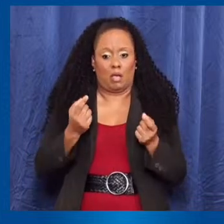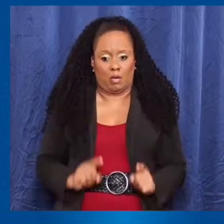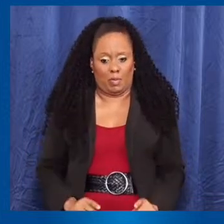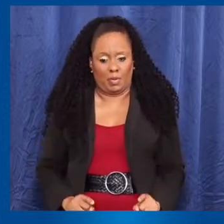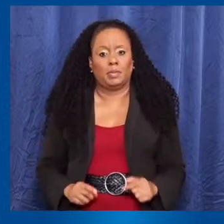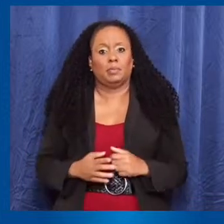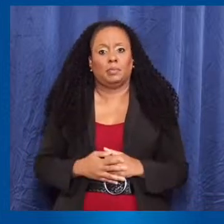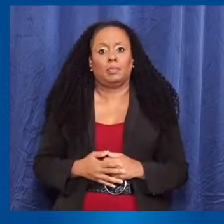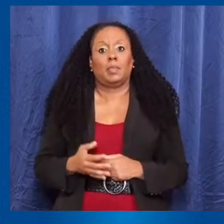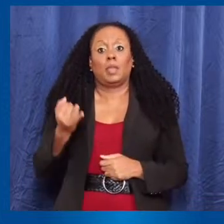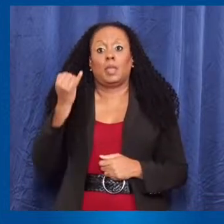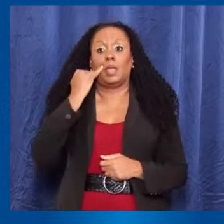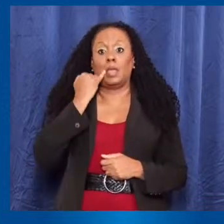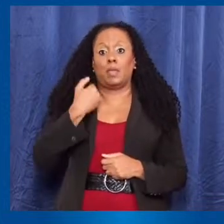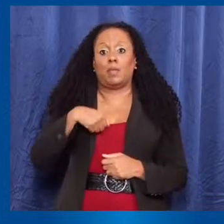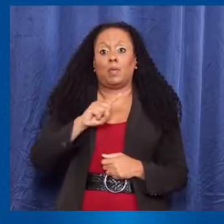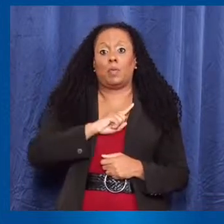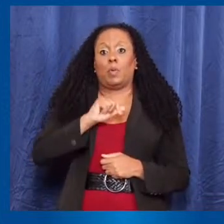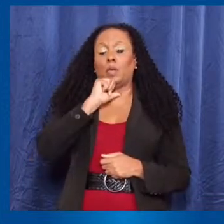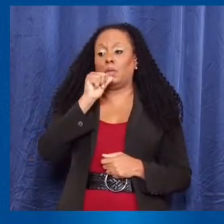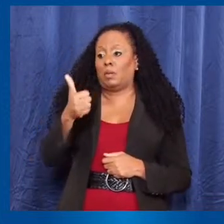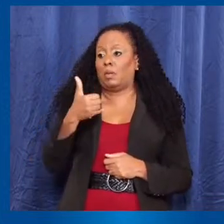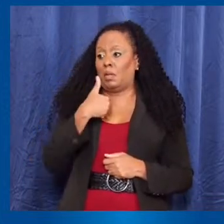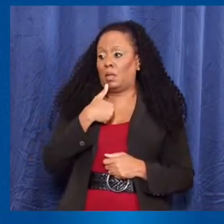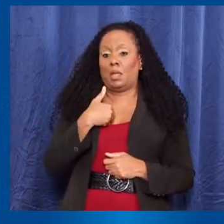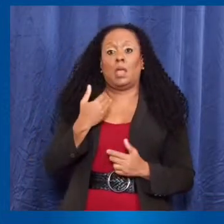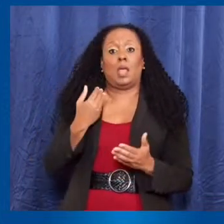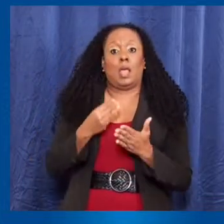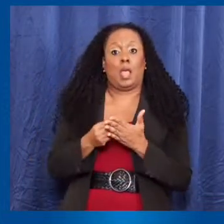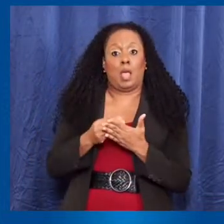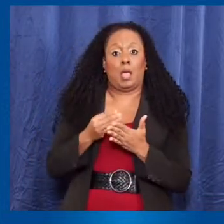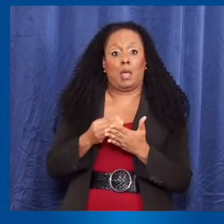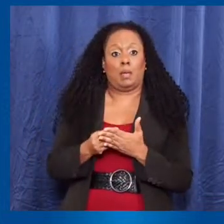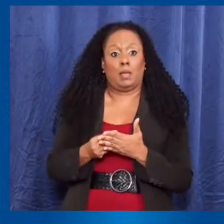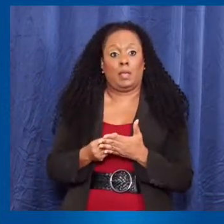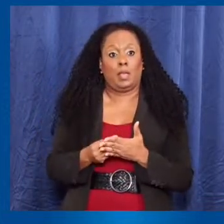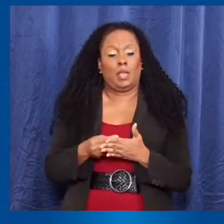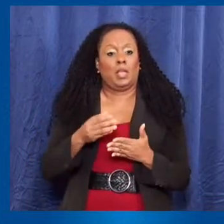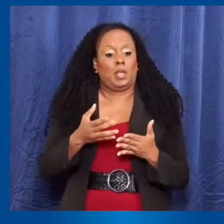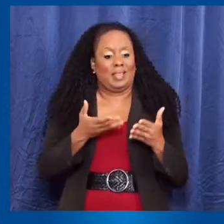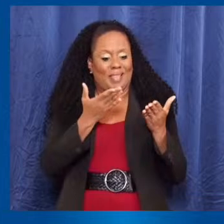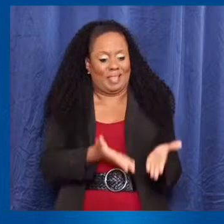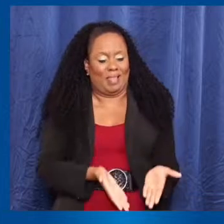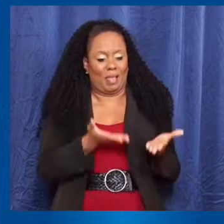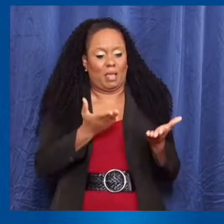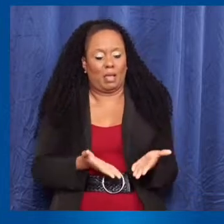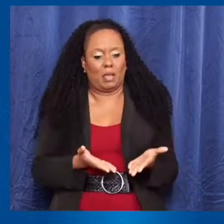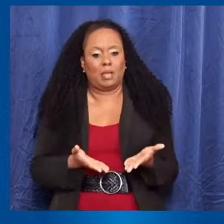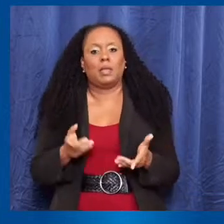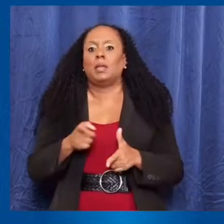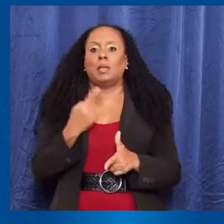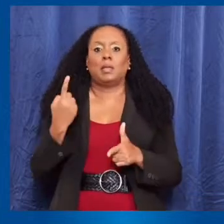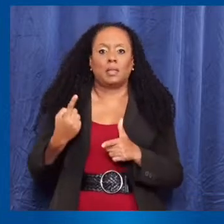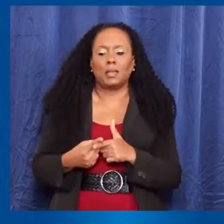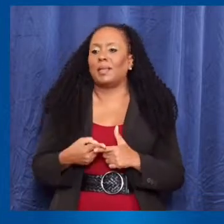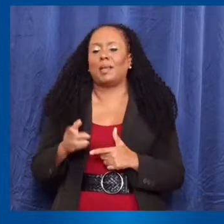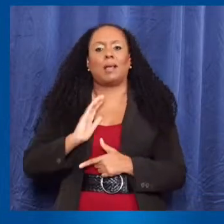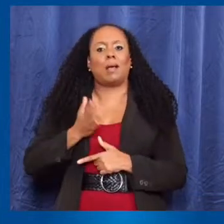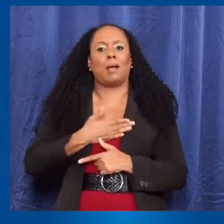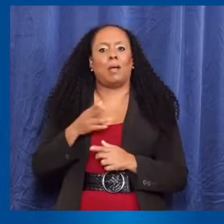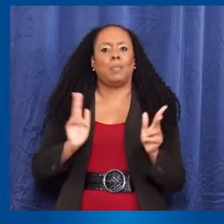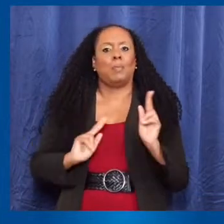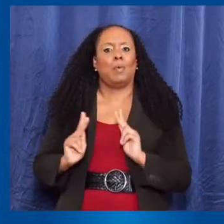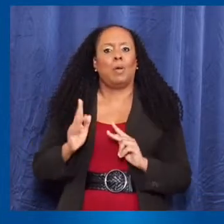space to build out and to support and to become more resilient, then the damage that our people are going to face is